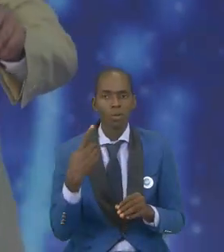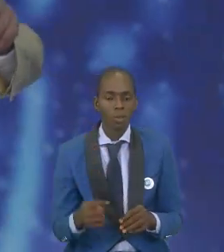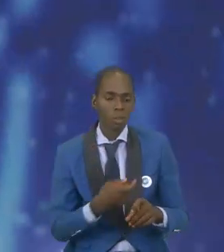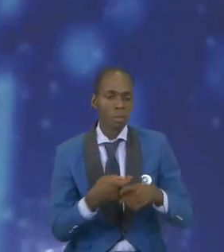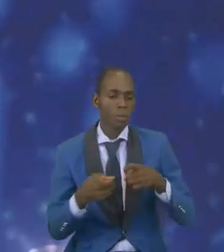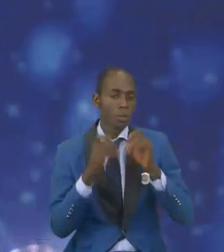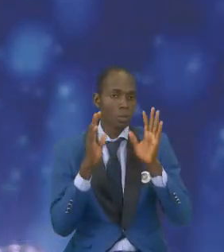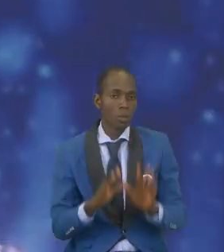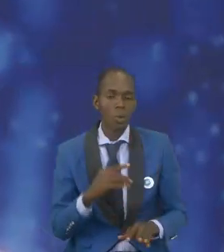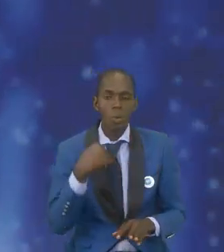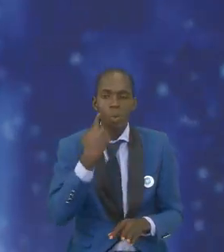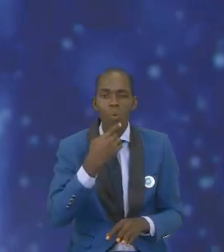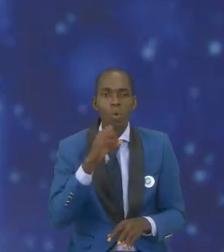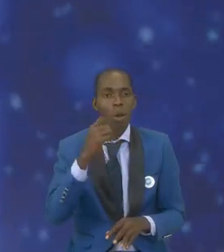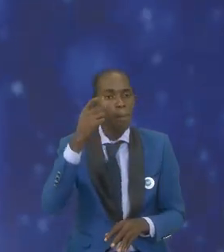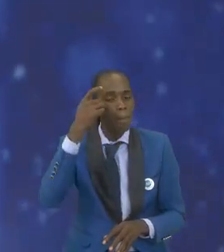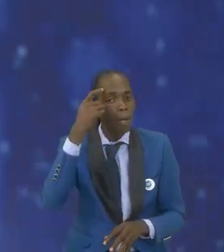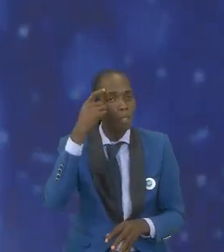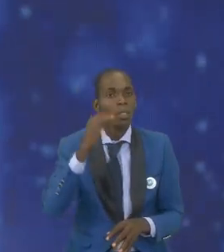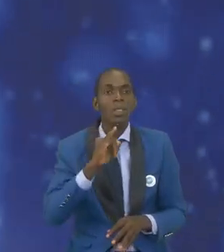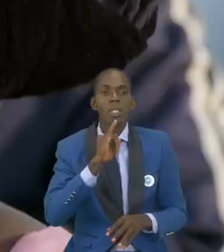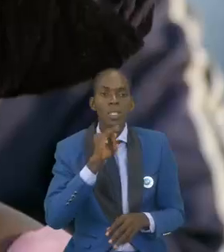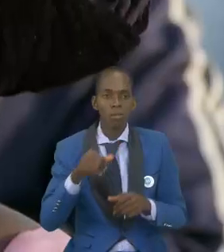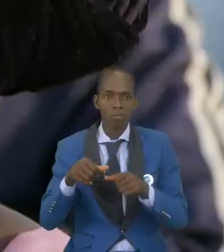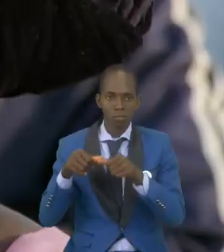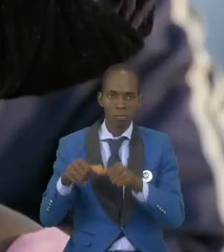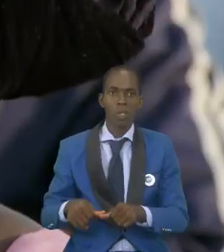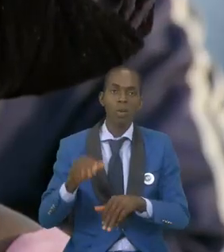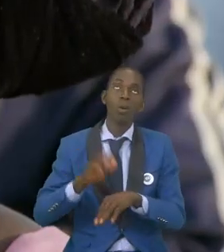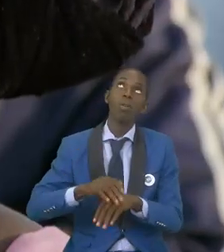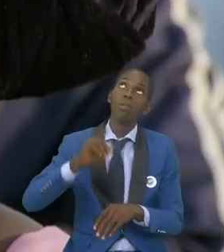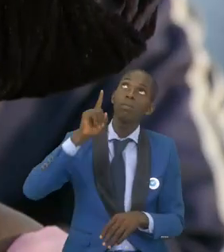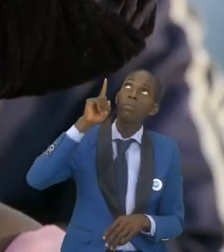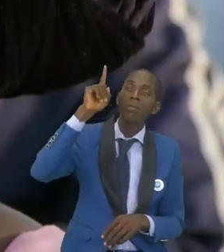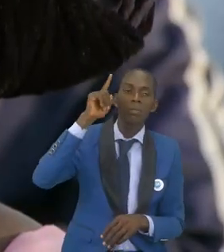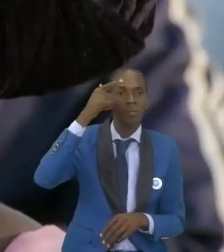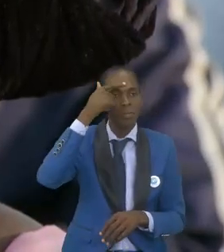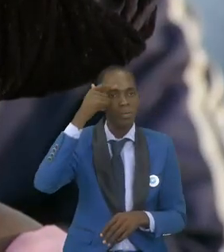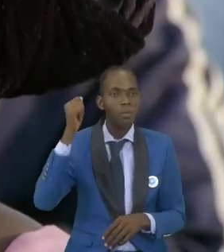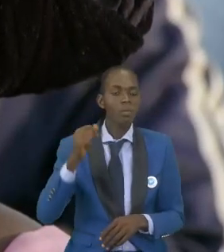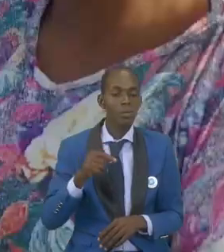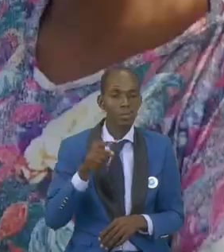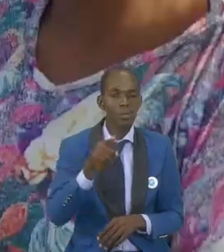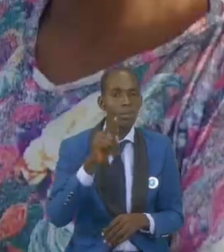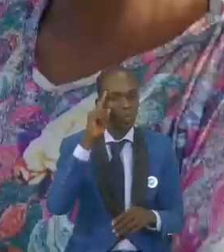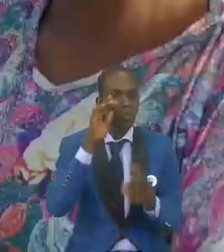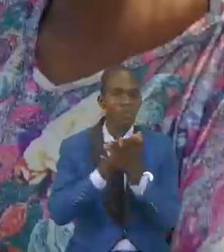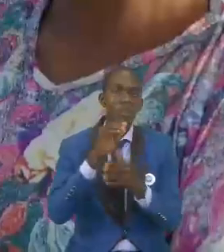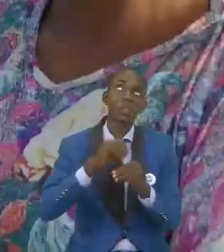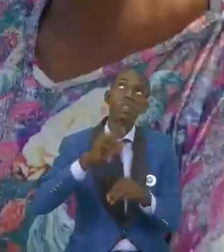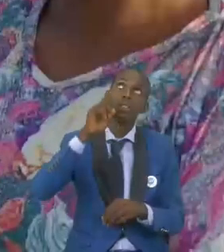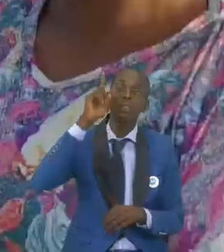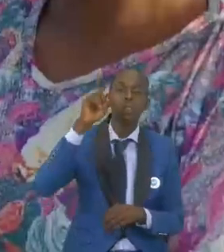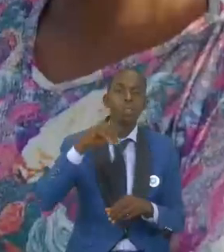persecutors, whose might is stayed on thee, because he trusteth indeed. Look at verse